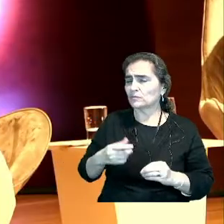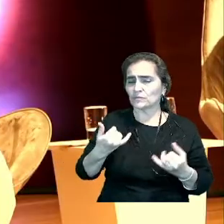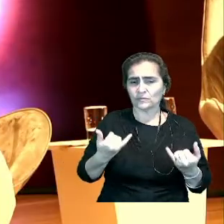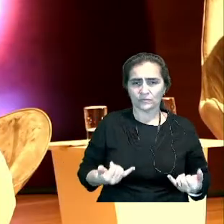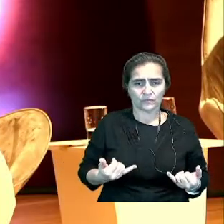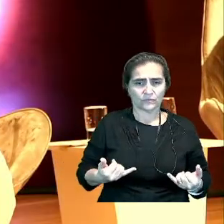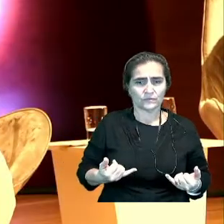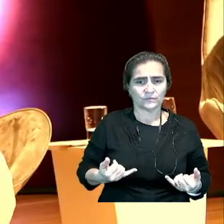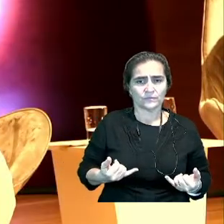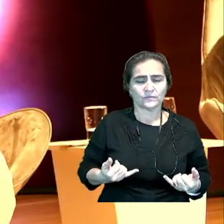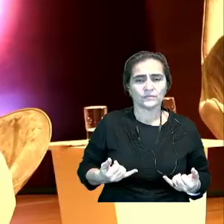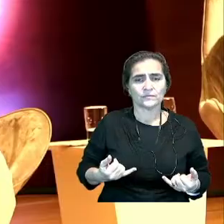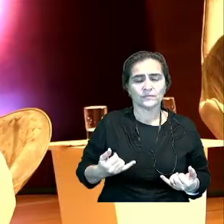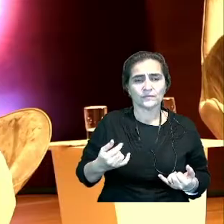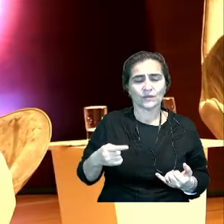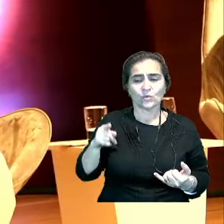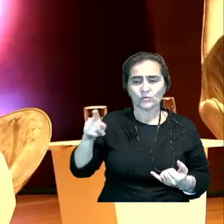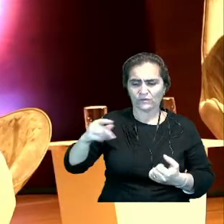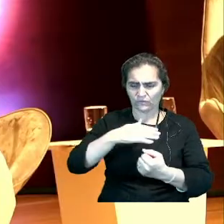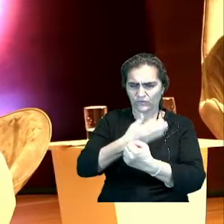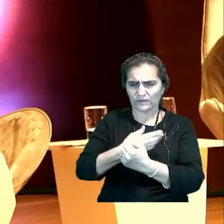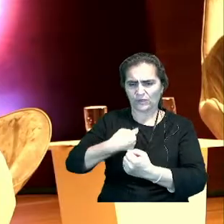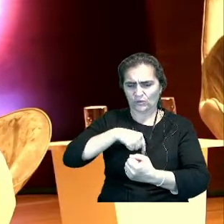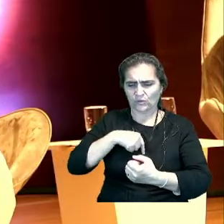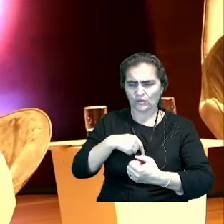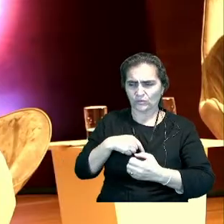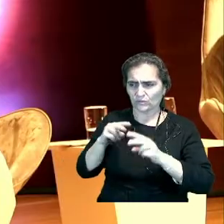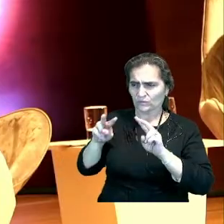it's important for us to acknowledge that